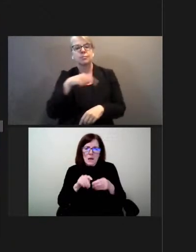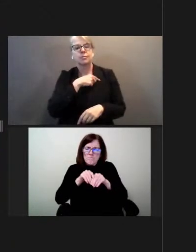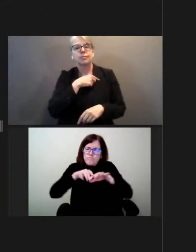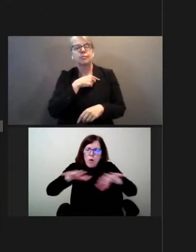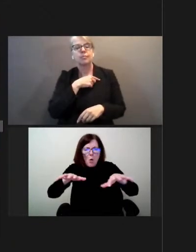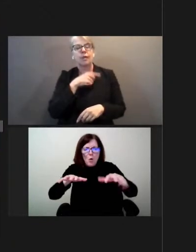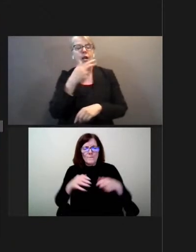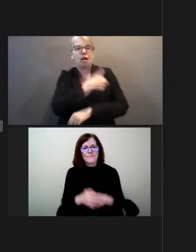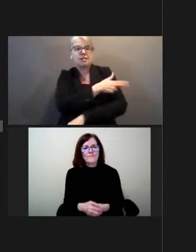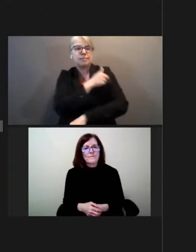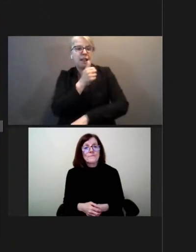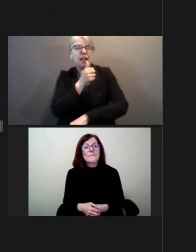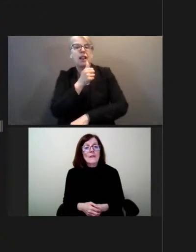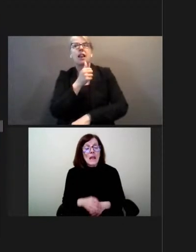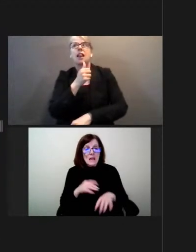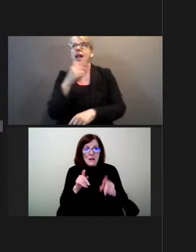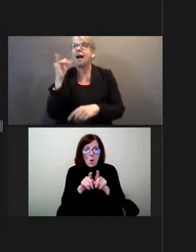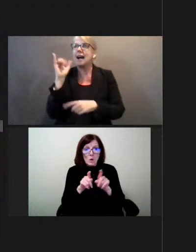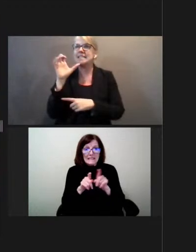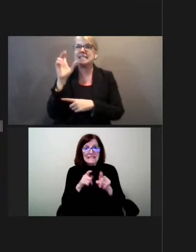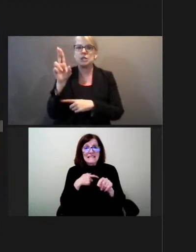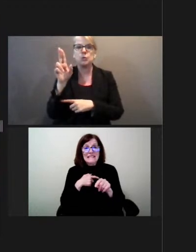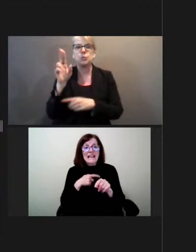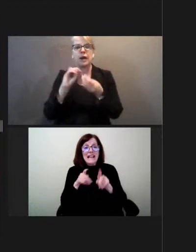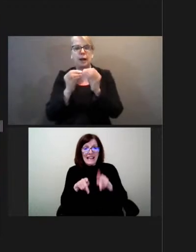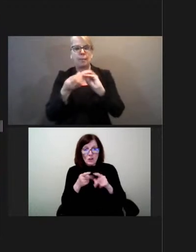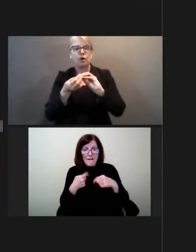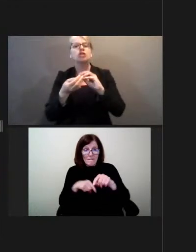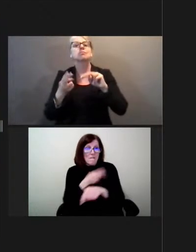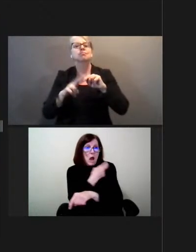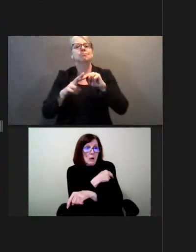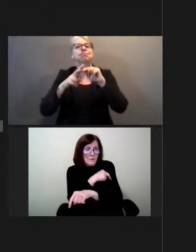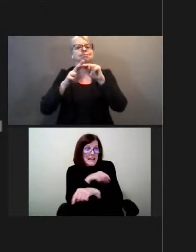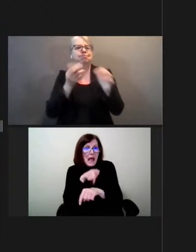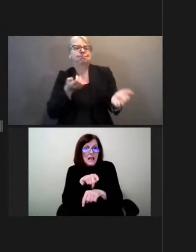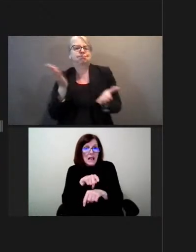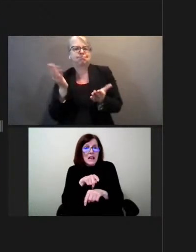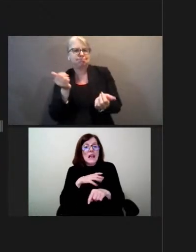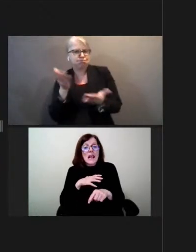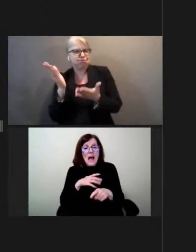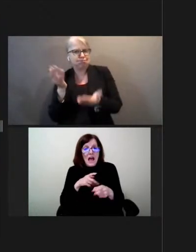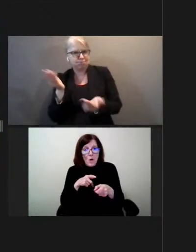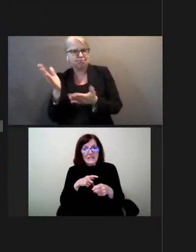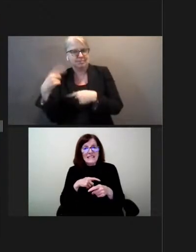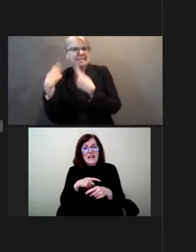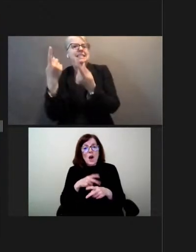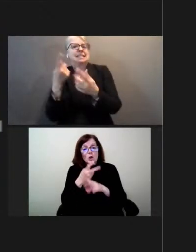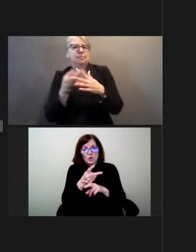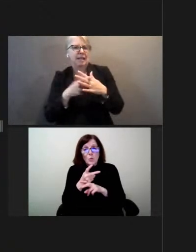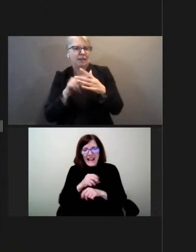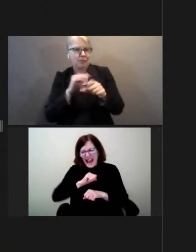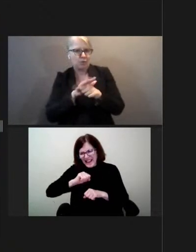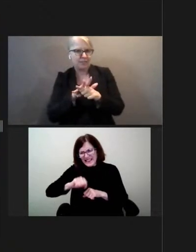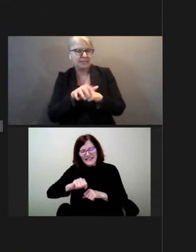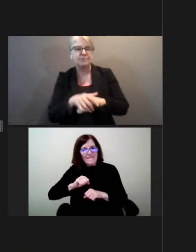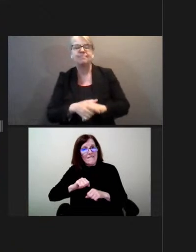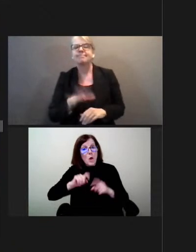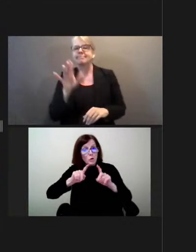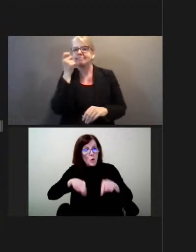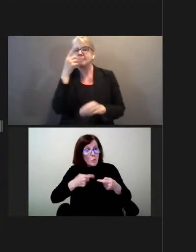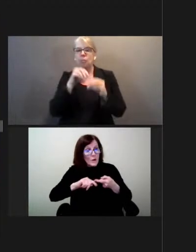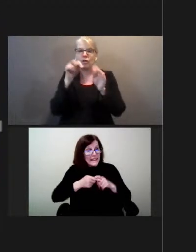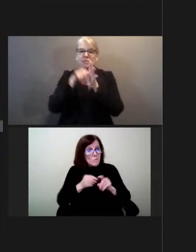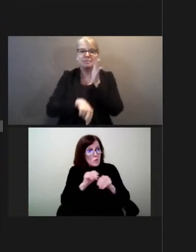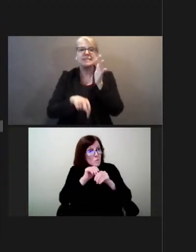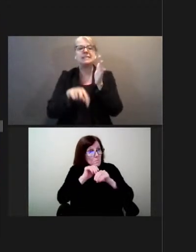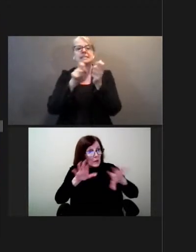the hospitalizations and ICU admissions are highest since the beginning of the pandemic. And more details and this information is